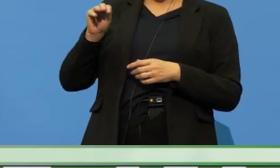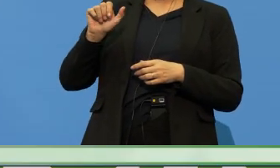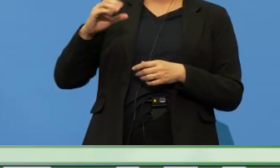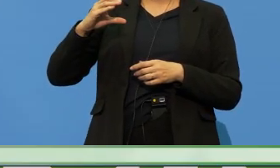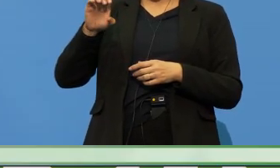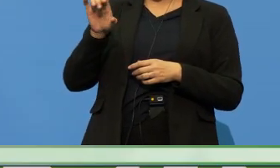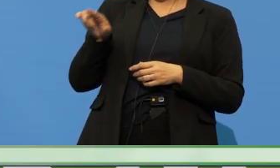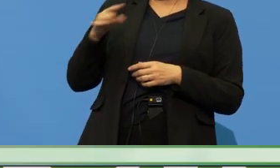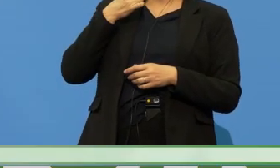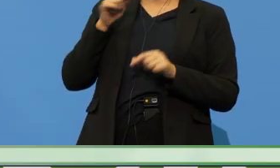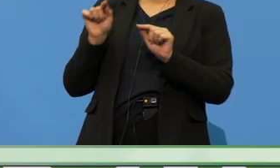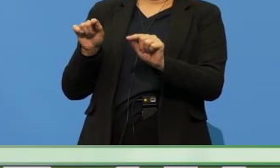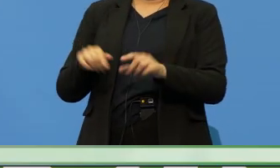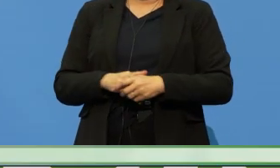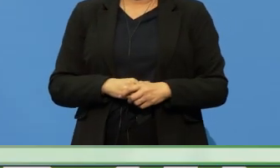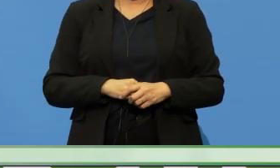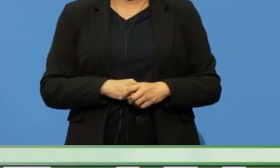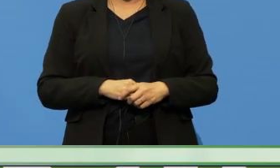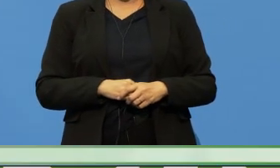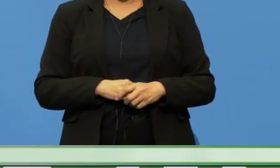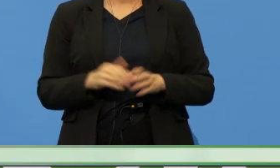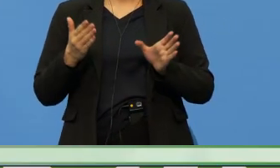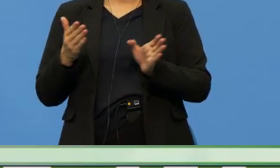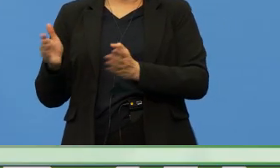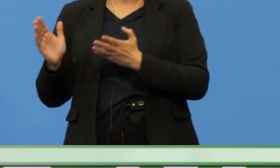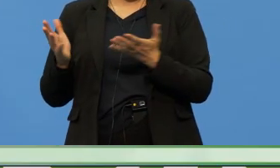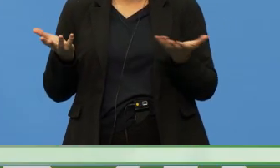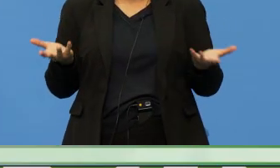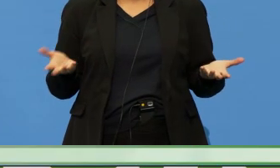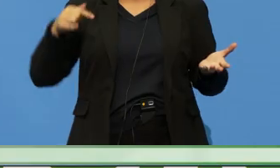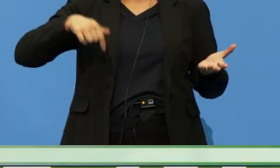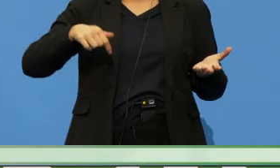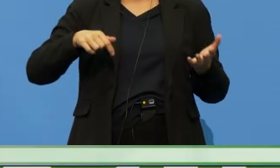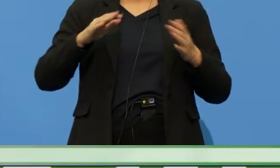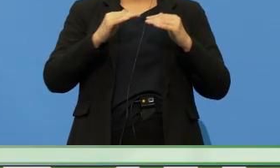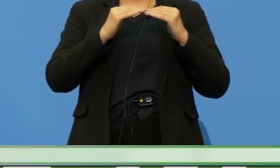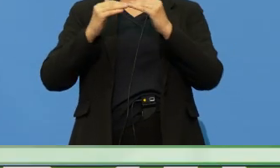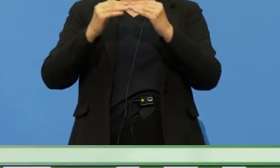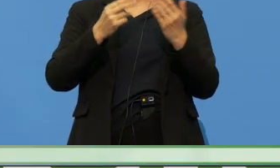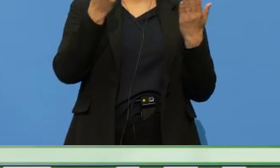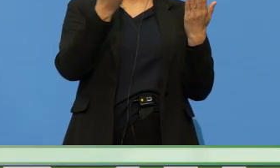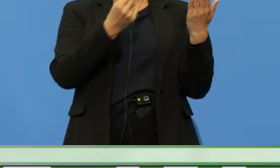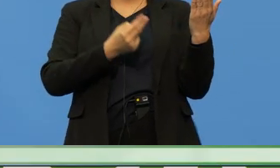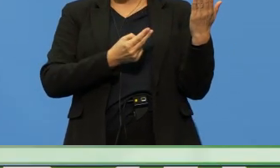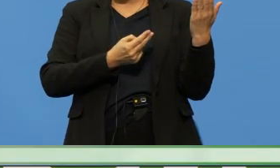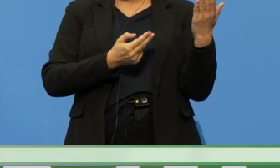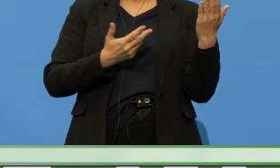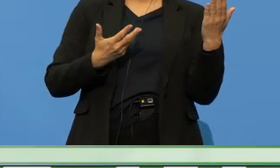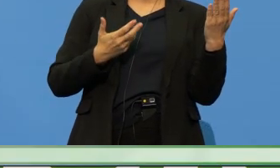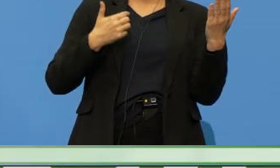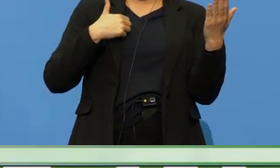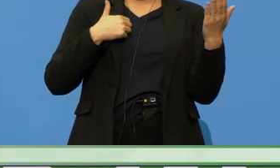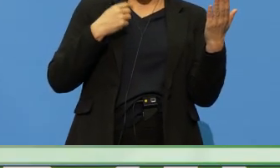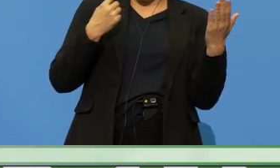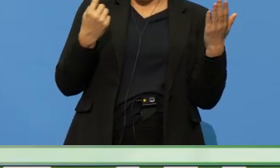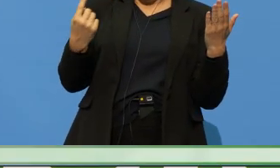So when you work with universal design, you don't design special solutions for a special user group, but you